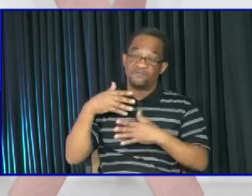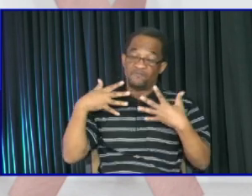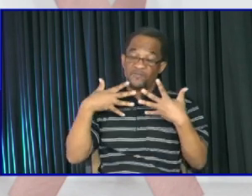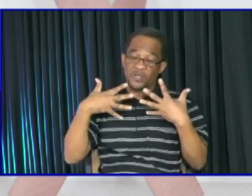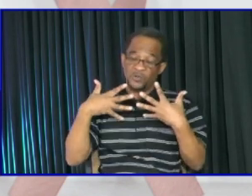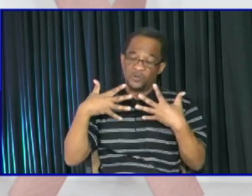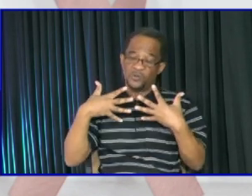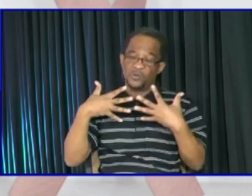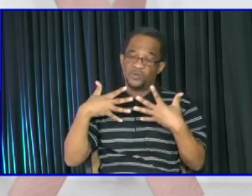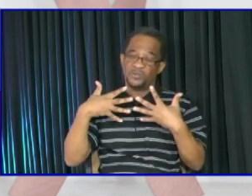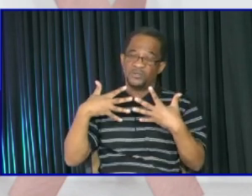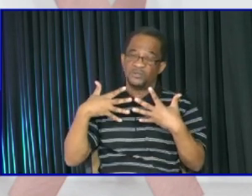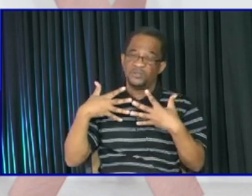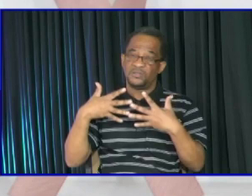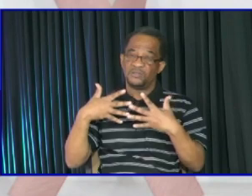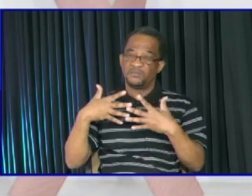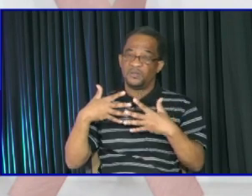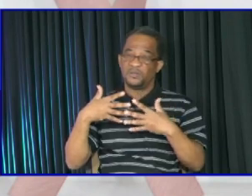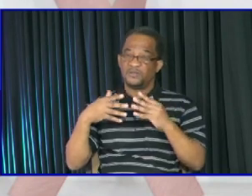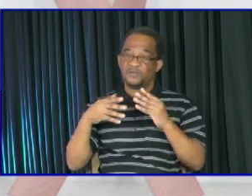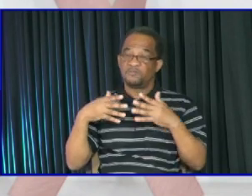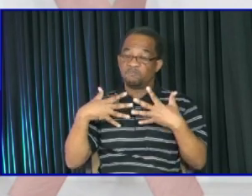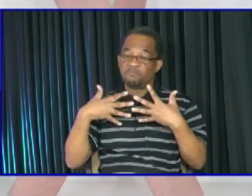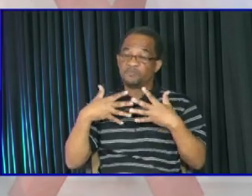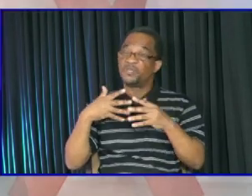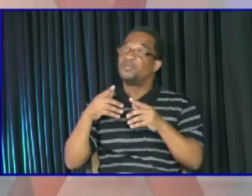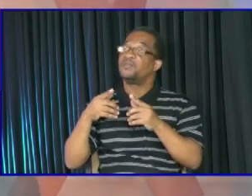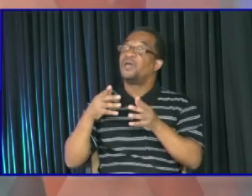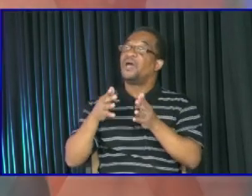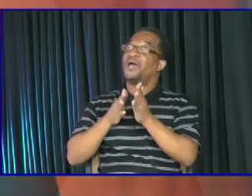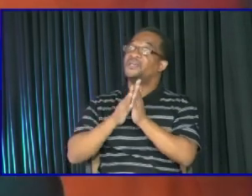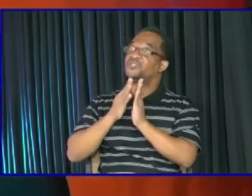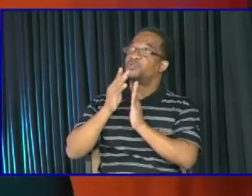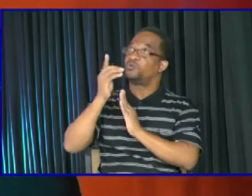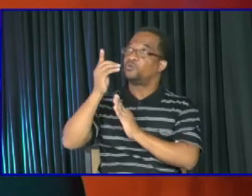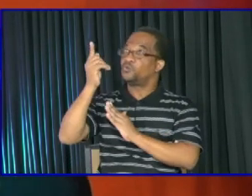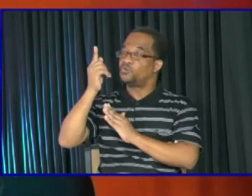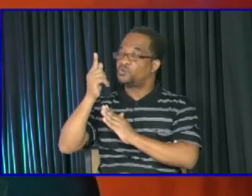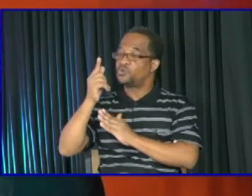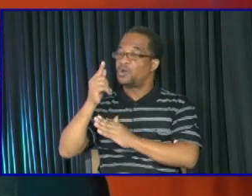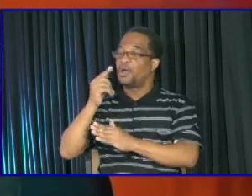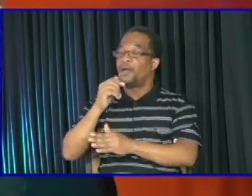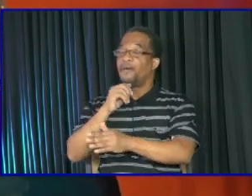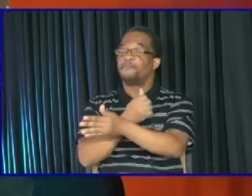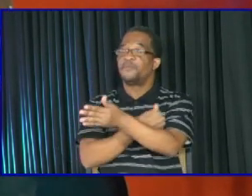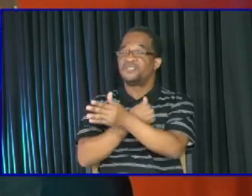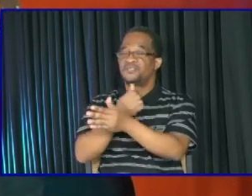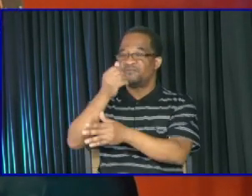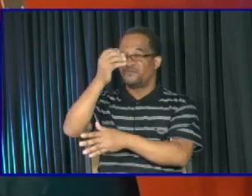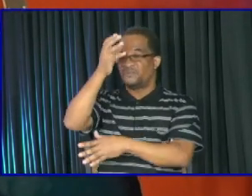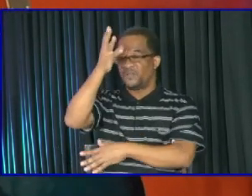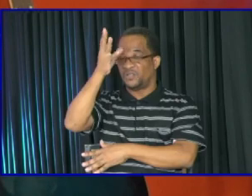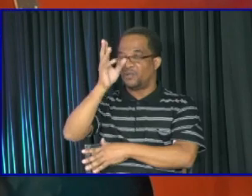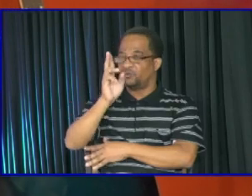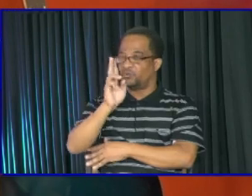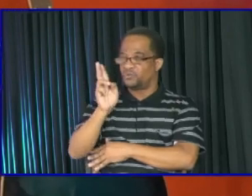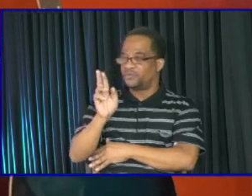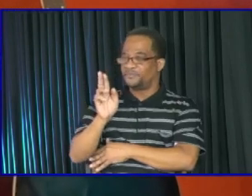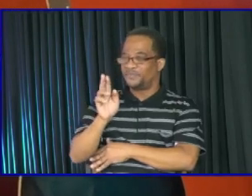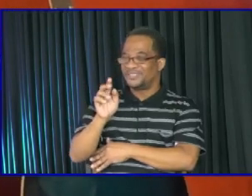his or her own insecurities, I am asking you, Almighty Father, to use this experience of